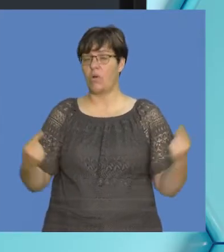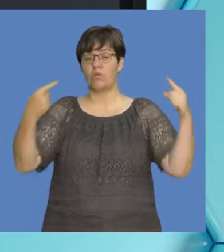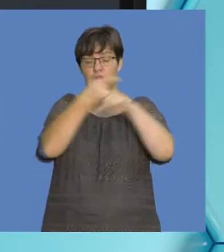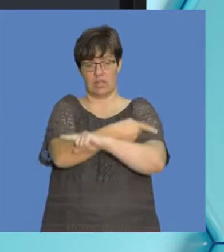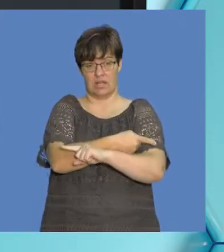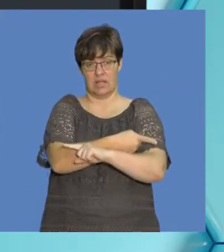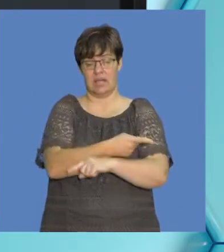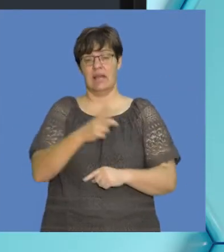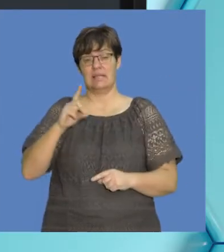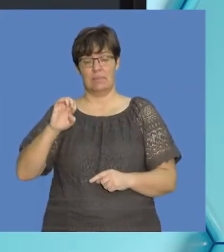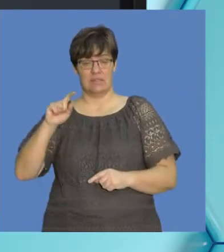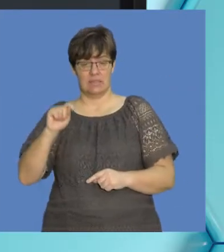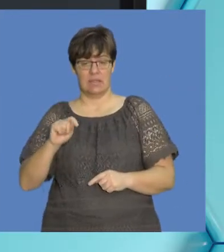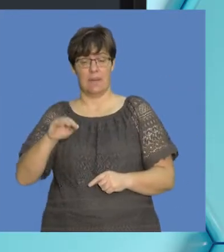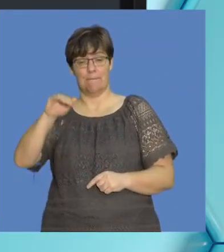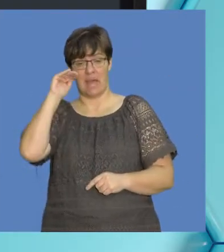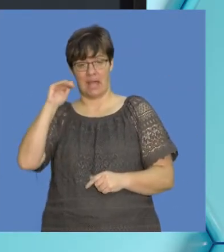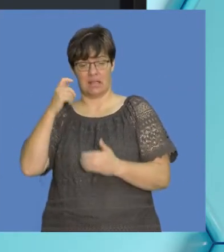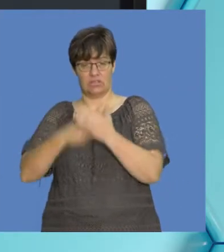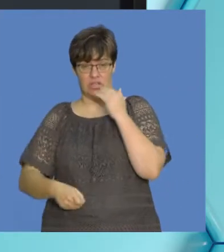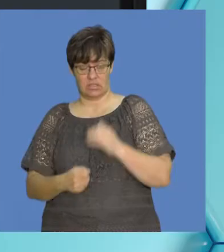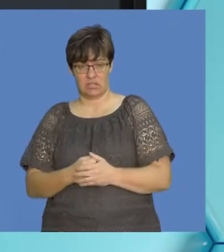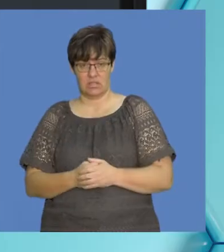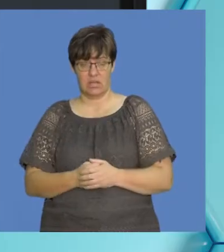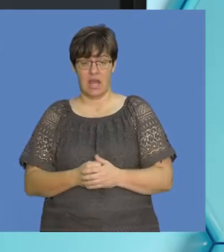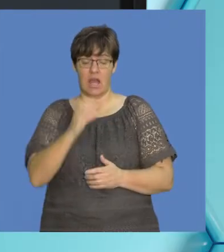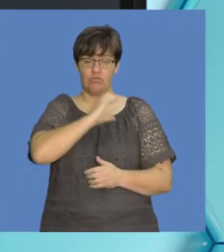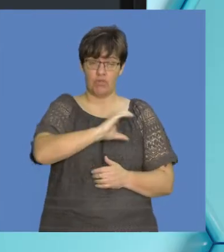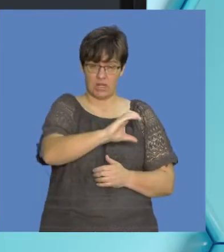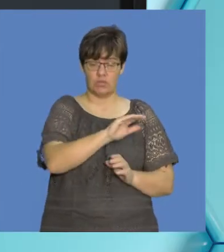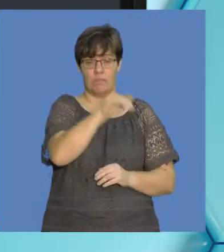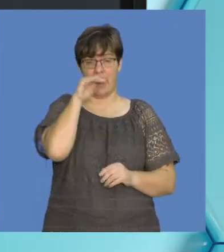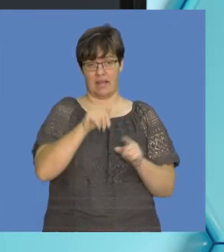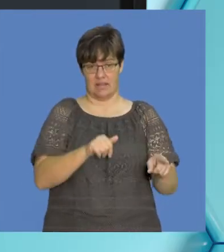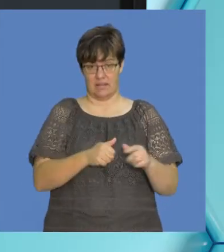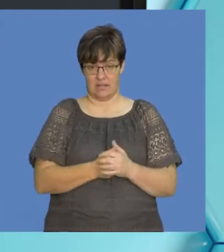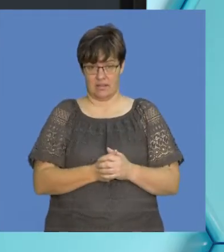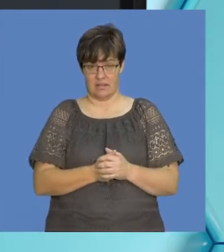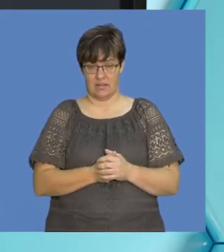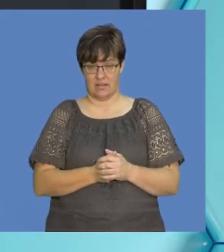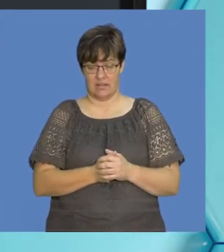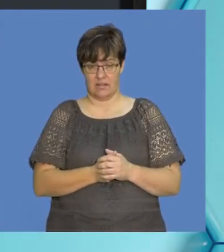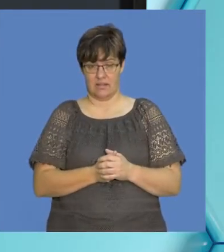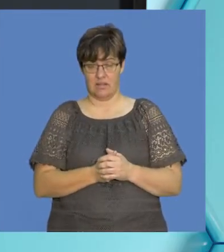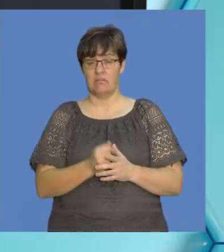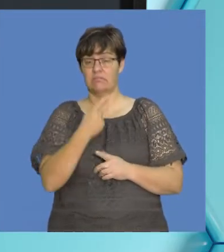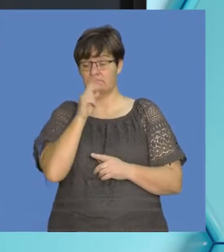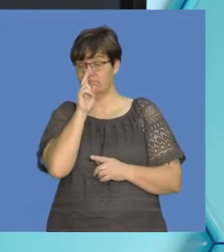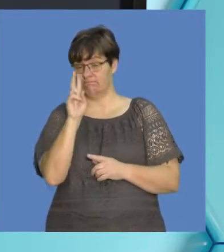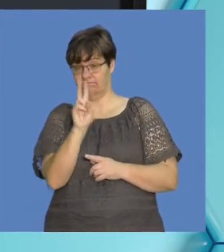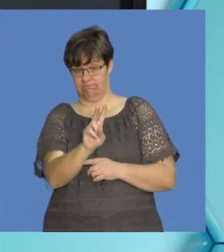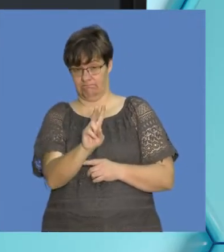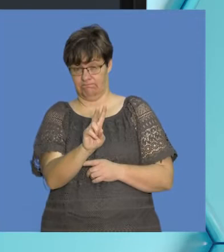to bank charges and a credit to bank. Now this, people, is something that you must take cognizance